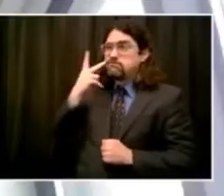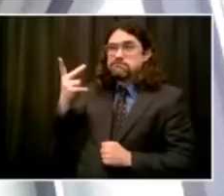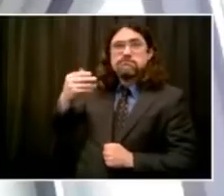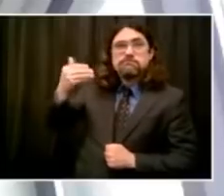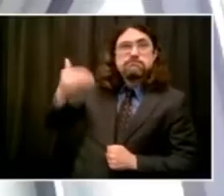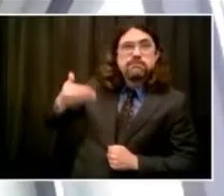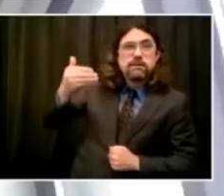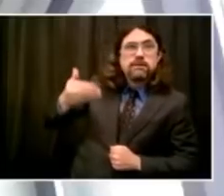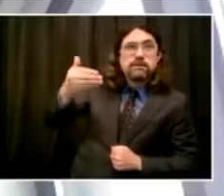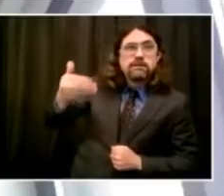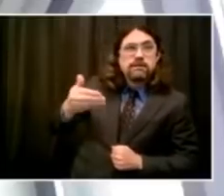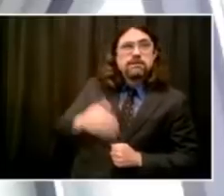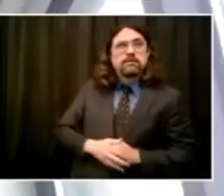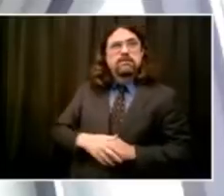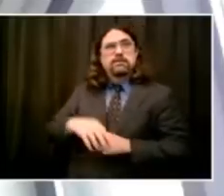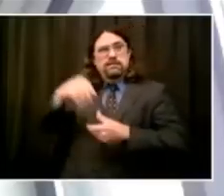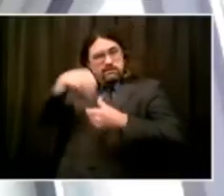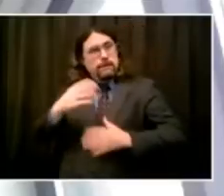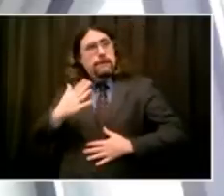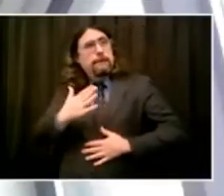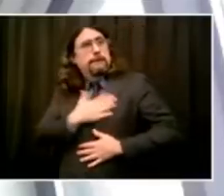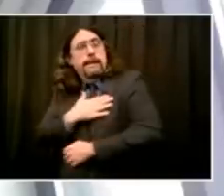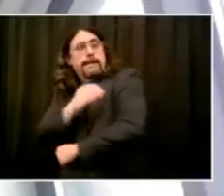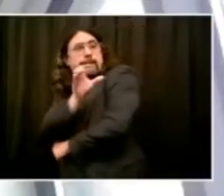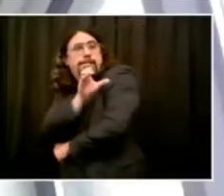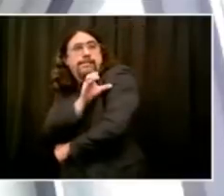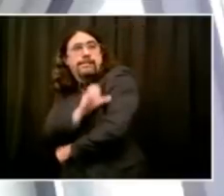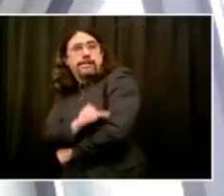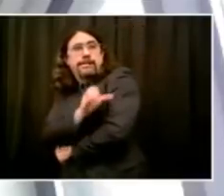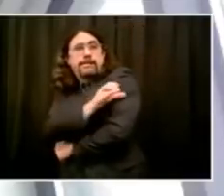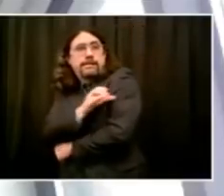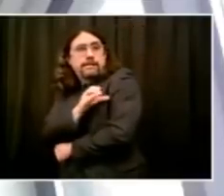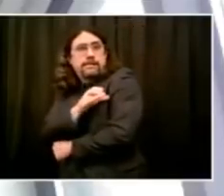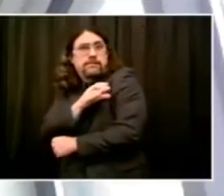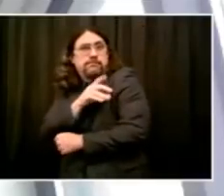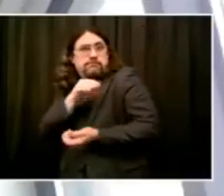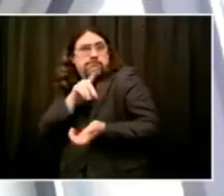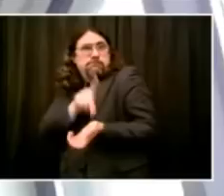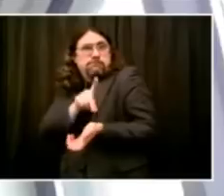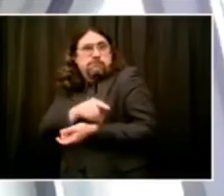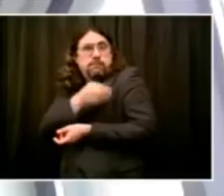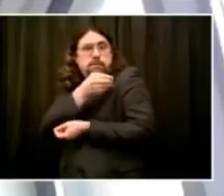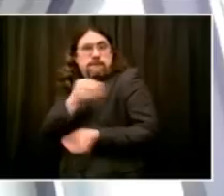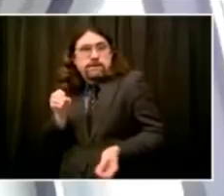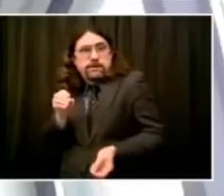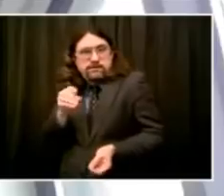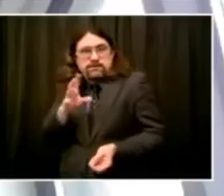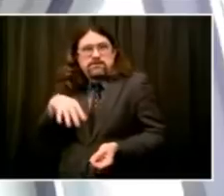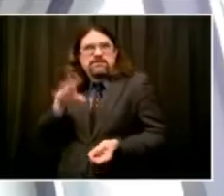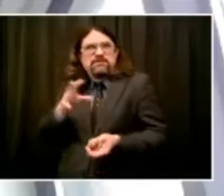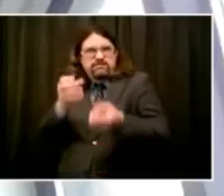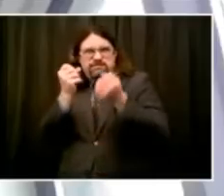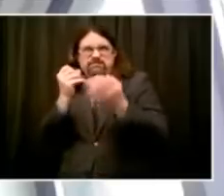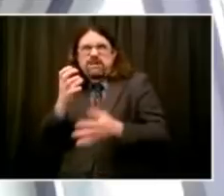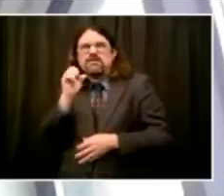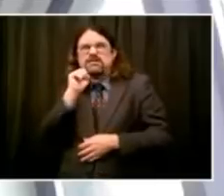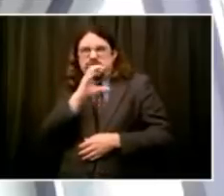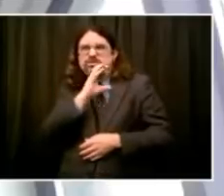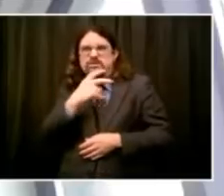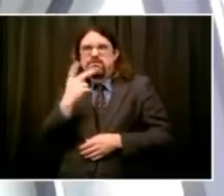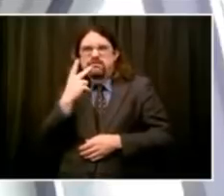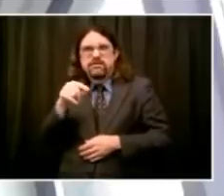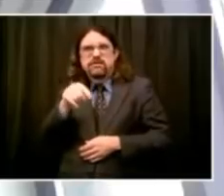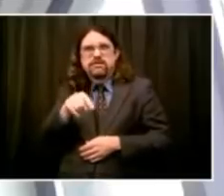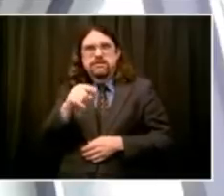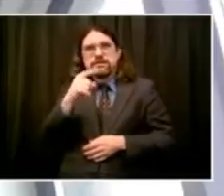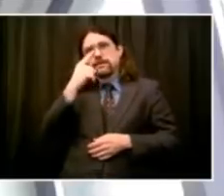facilities because no one puts in the time and the creativity. It is hard, as you say, it's not easy. And as Katie is alluding